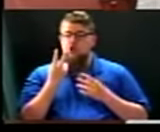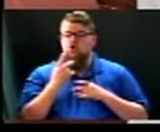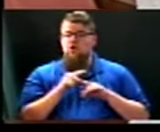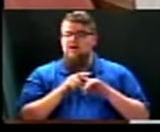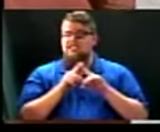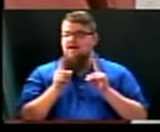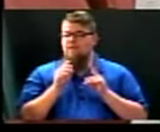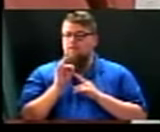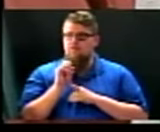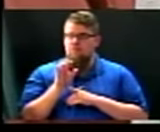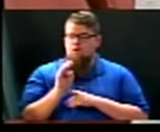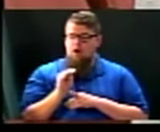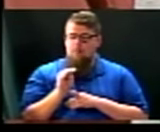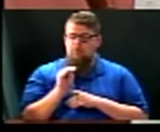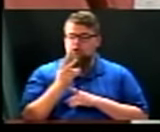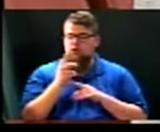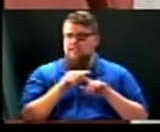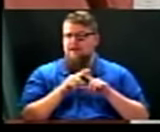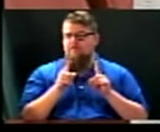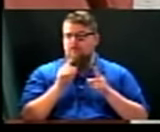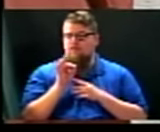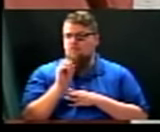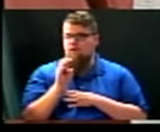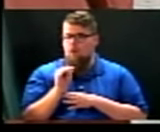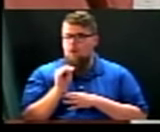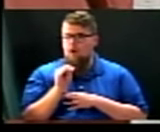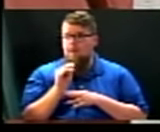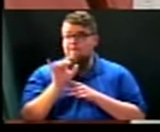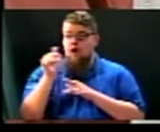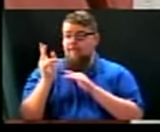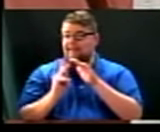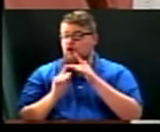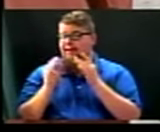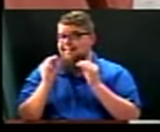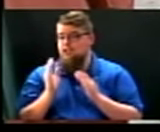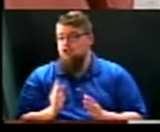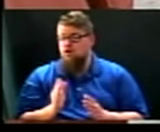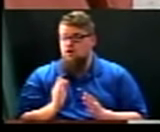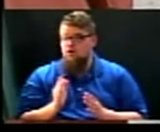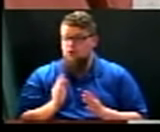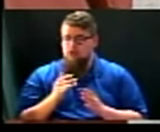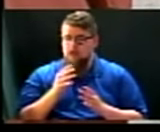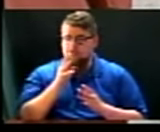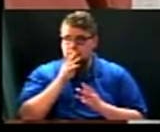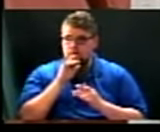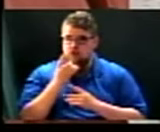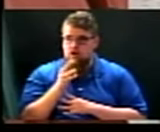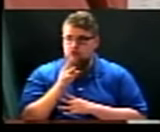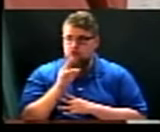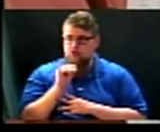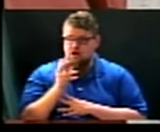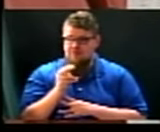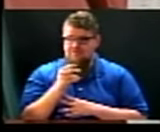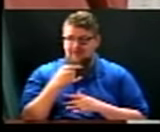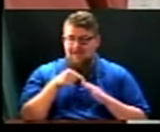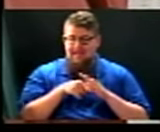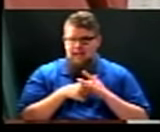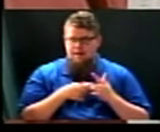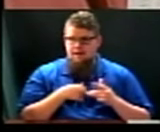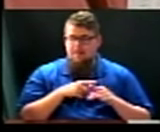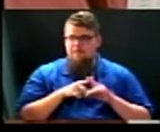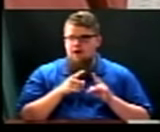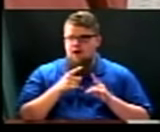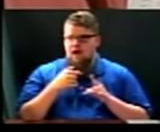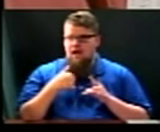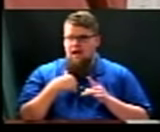of forms. She didn't use the same form. But another kindergarten teacher, because I spoke with Dr. Drummond that was gonna kill me, that